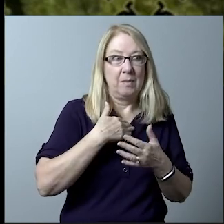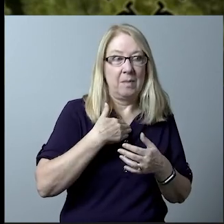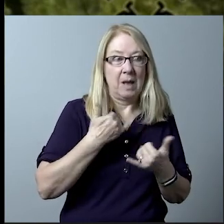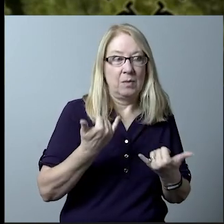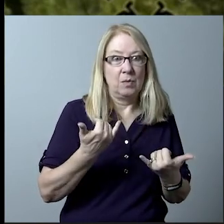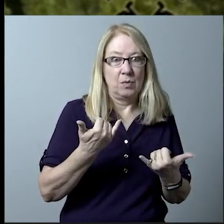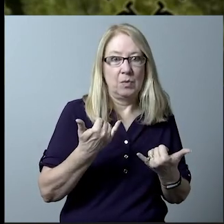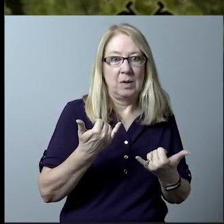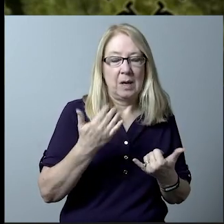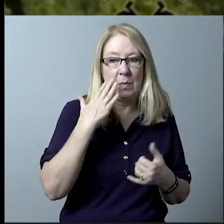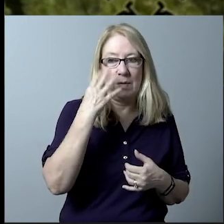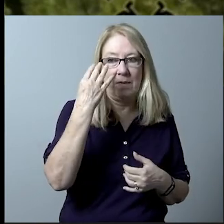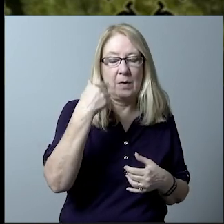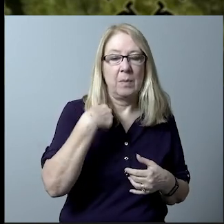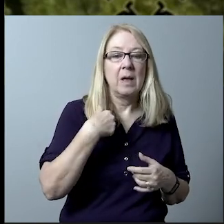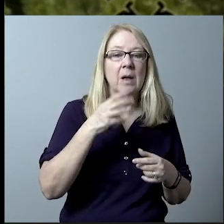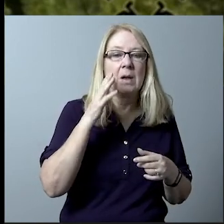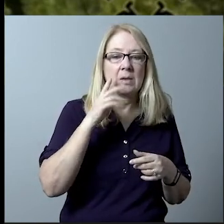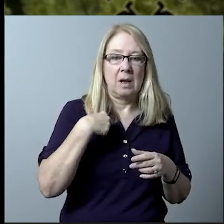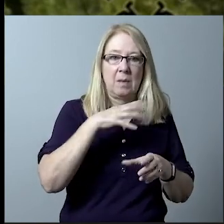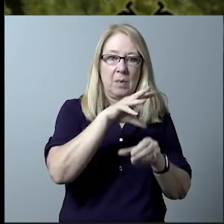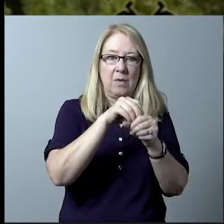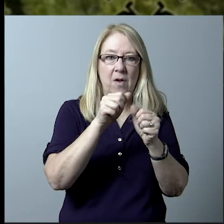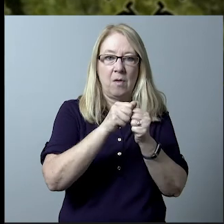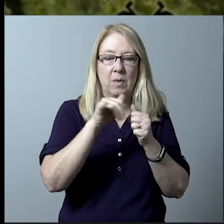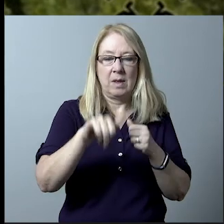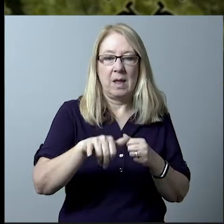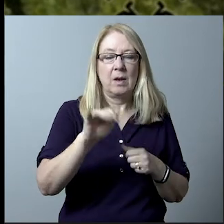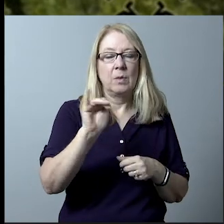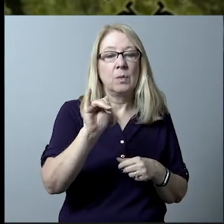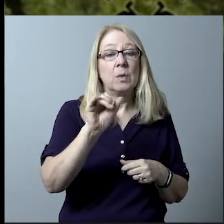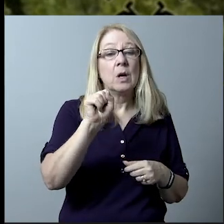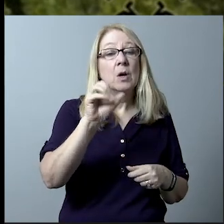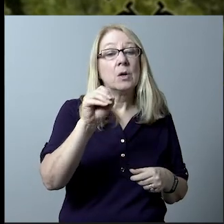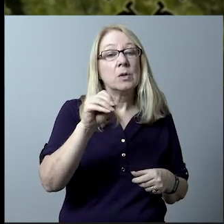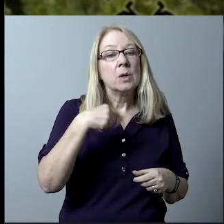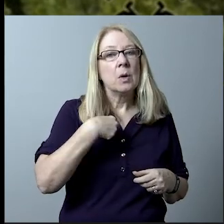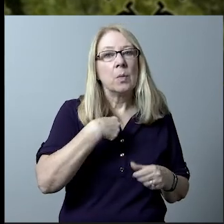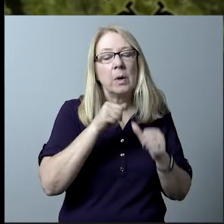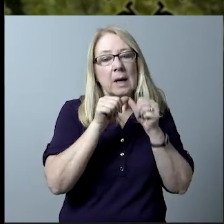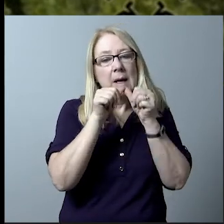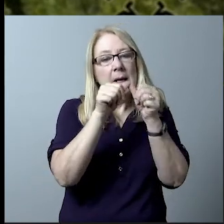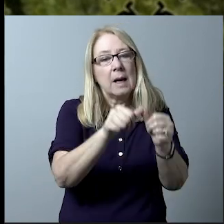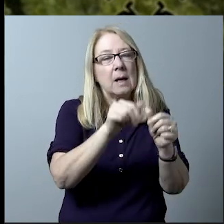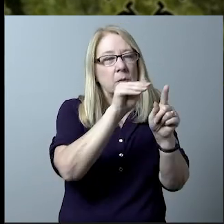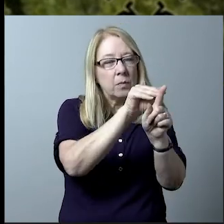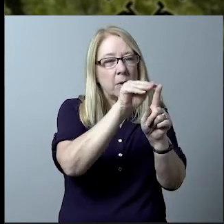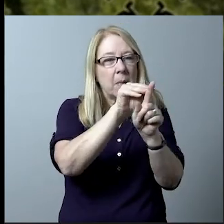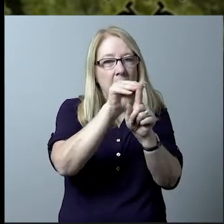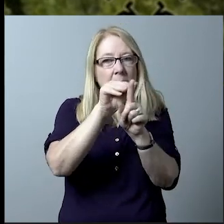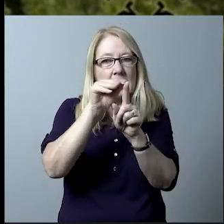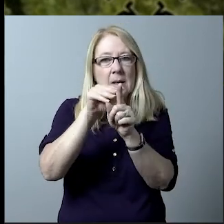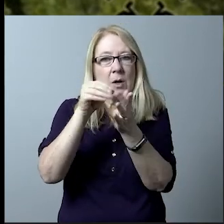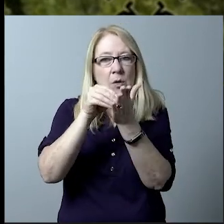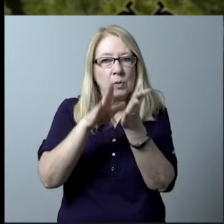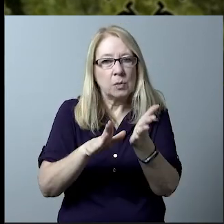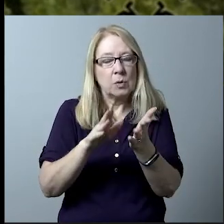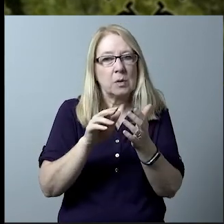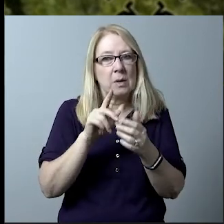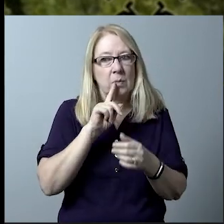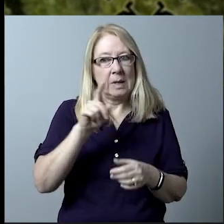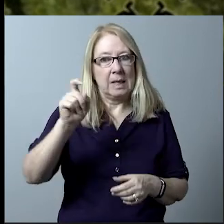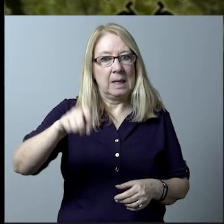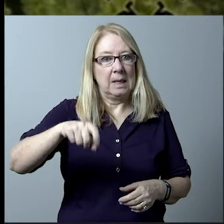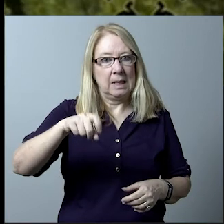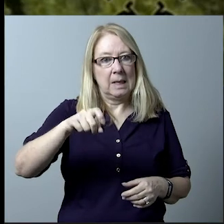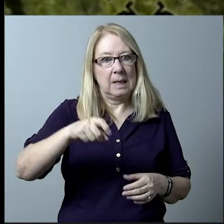am filming my video for that later today in order to be a part of that campaign. And so we're constantly reminding students